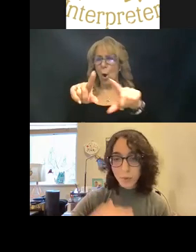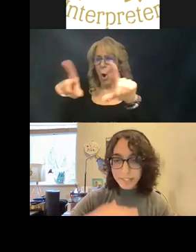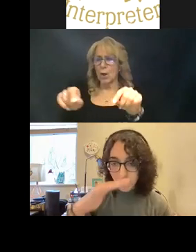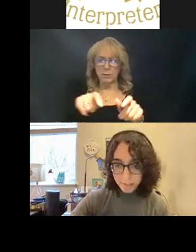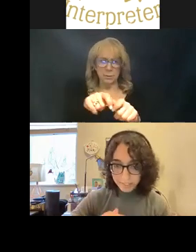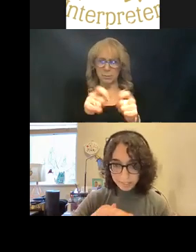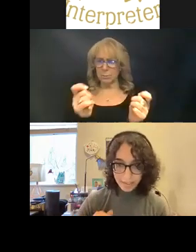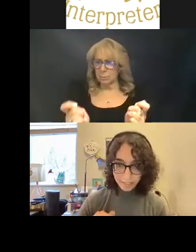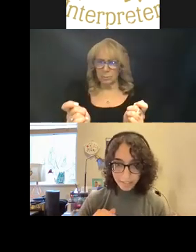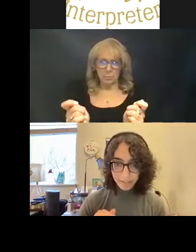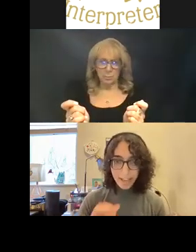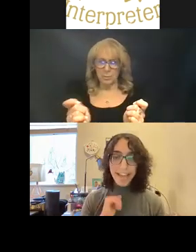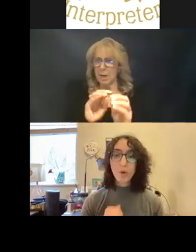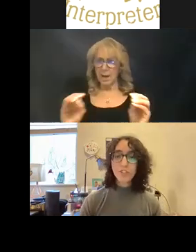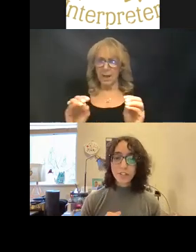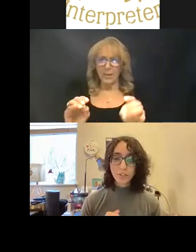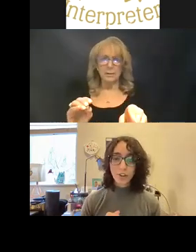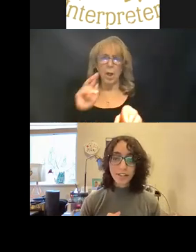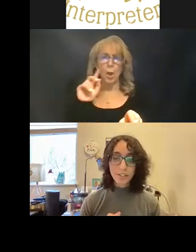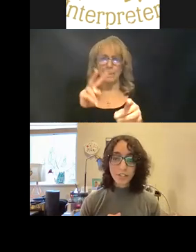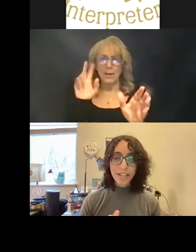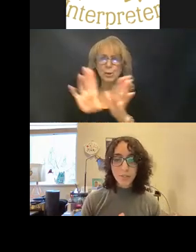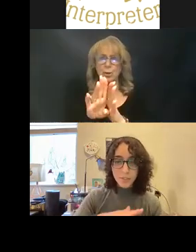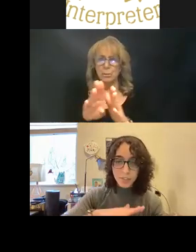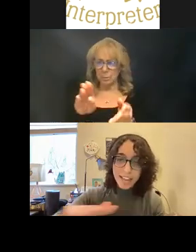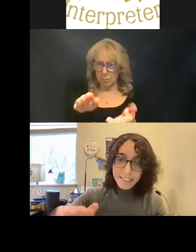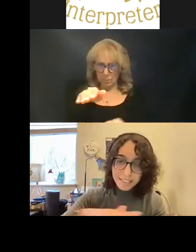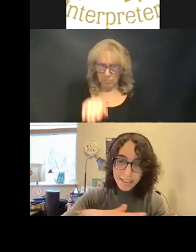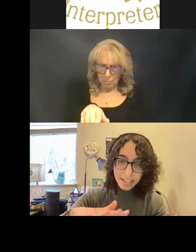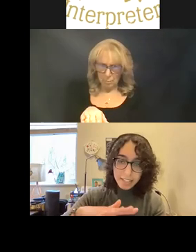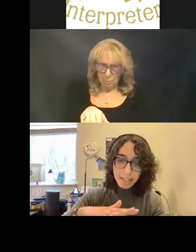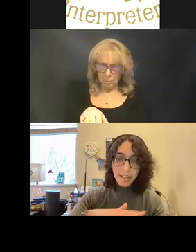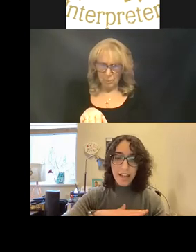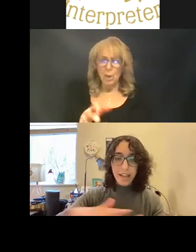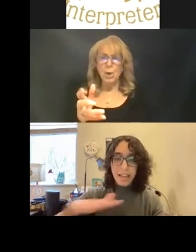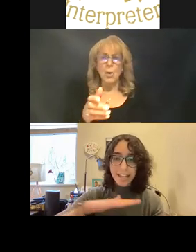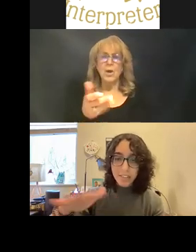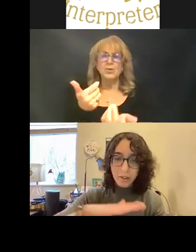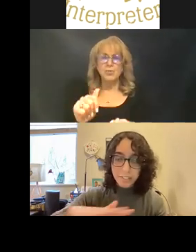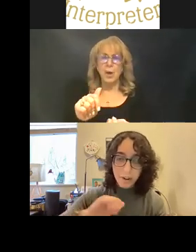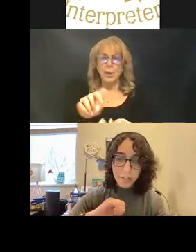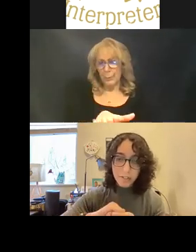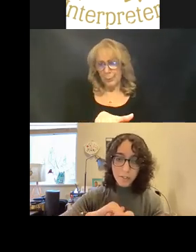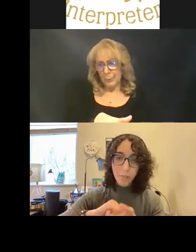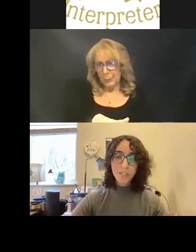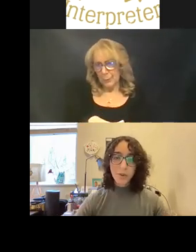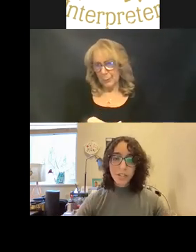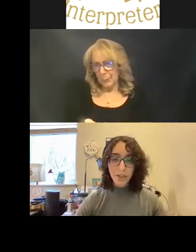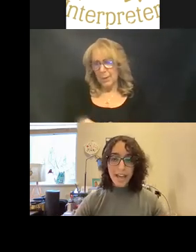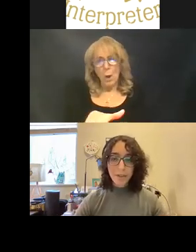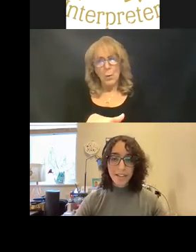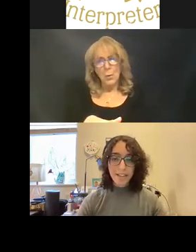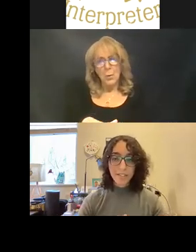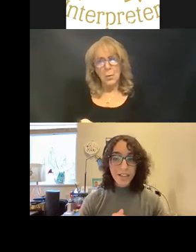in between the cards in the deck. And what you're trying to do is to slide the deck against all the cards. So what's going